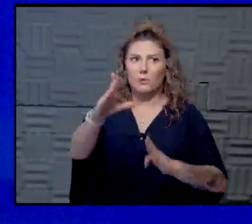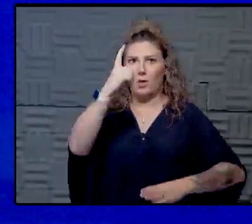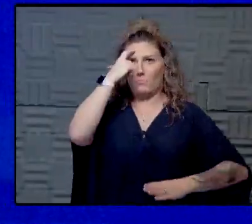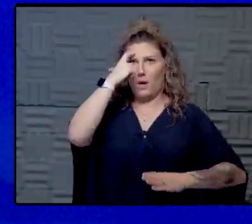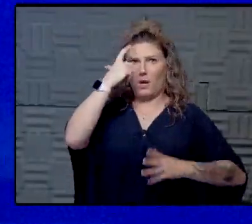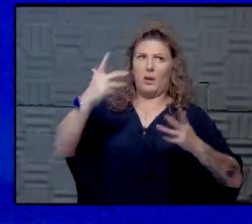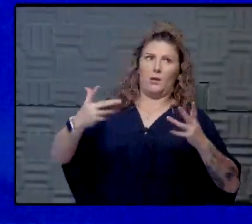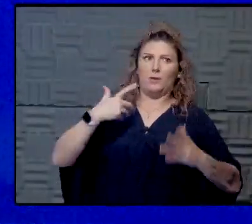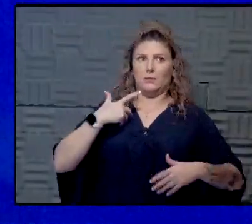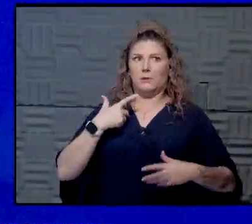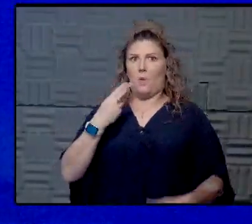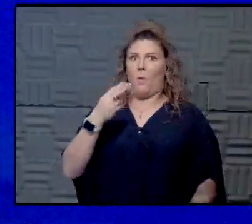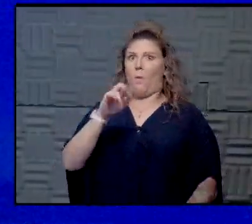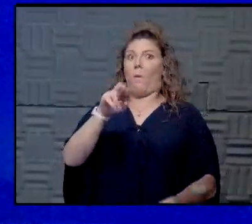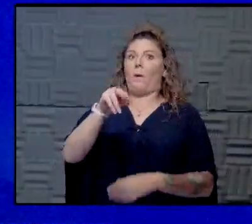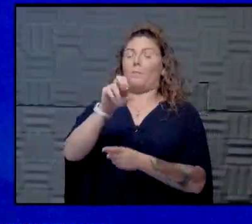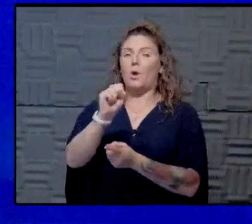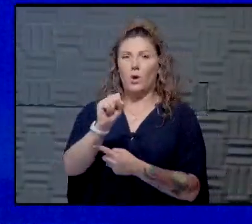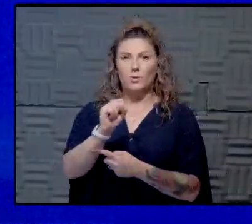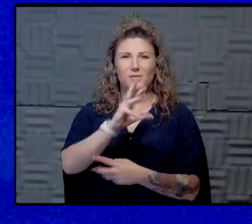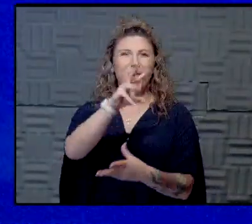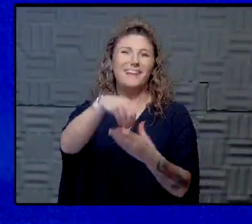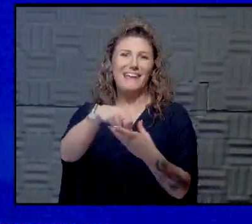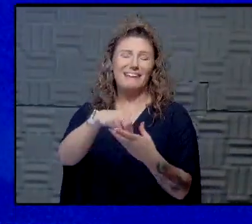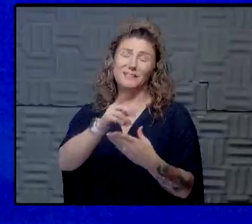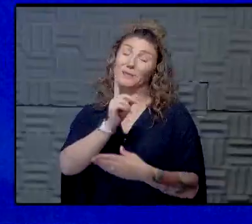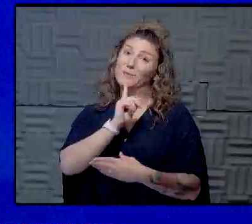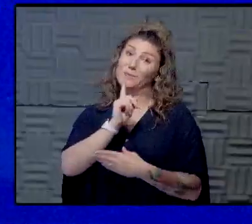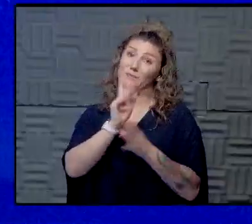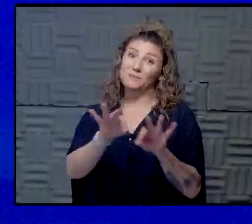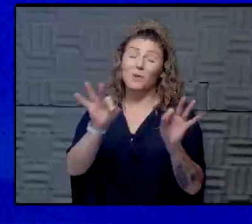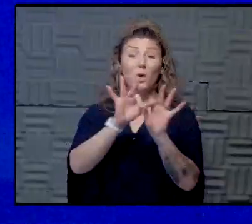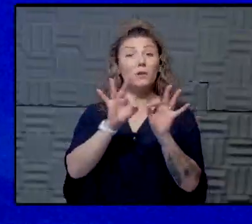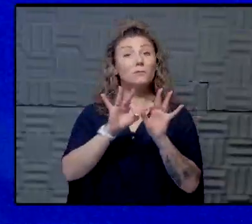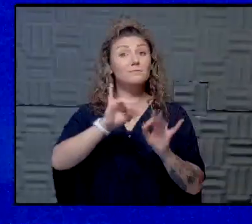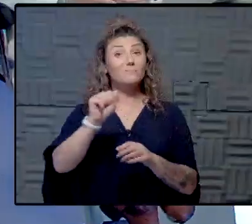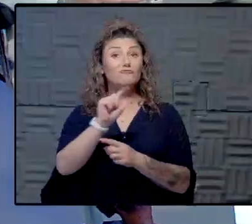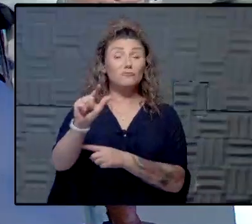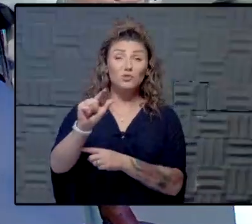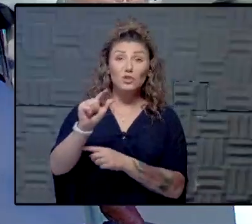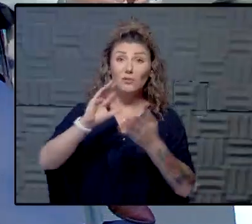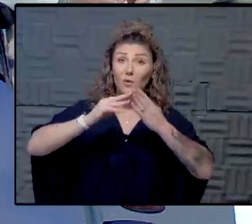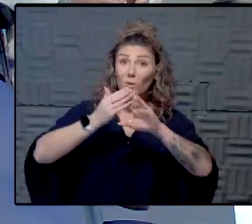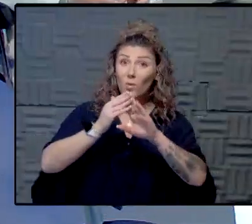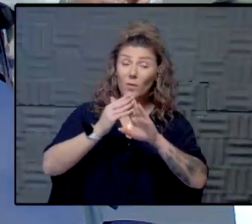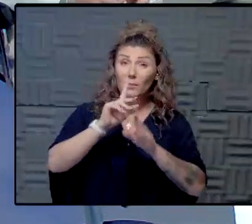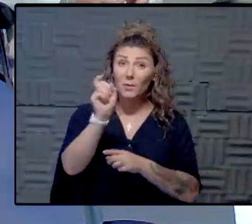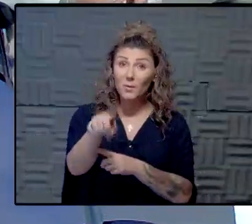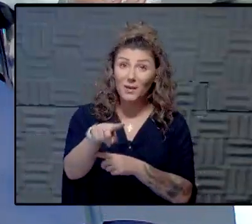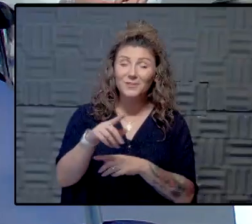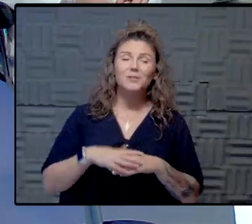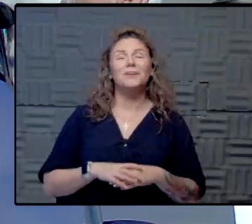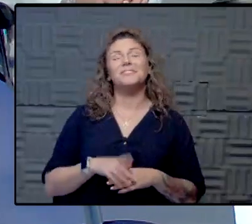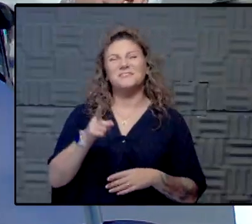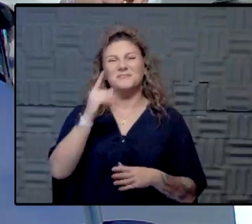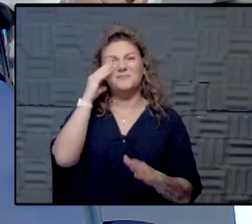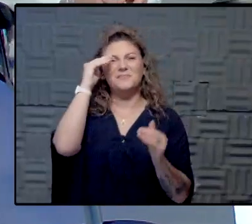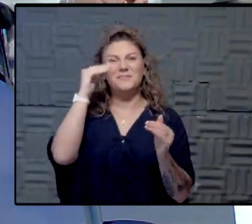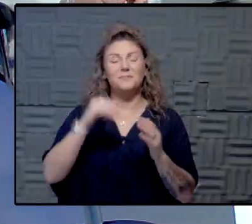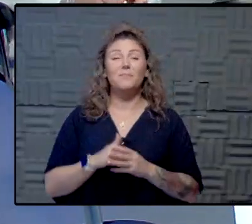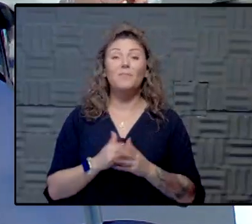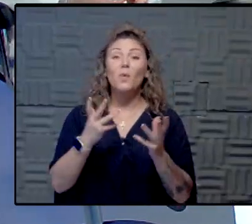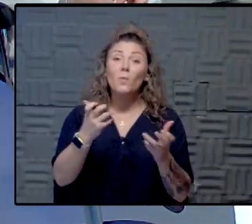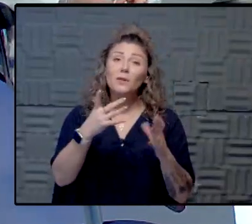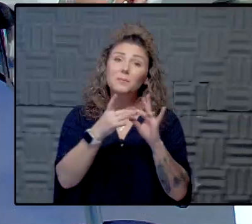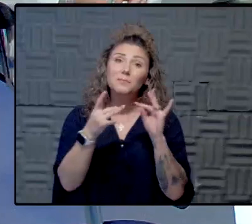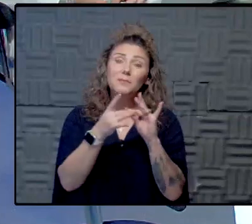So be engaged for sure. Jill, any community questions today? We have quite a few community questions, as you might expect. I want to just